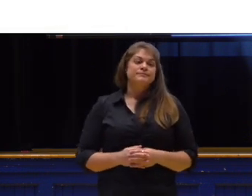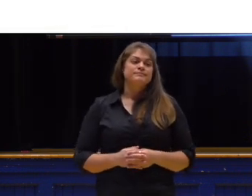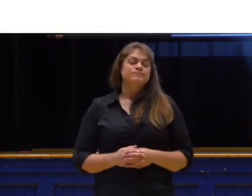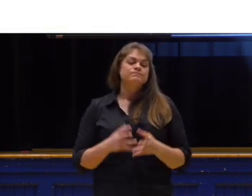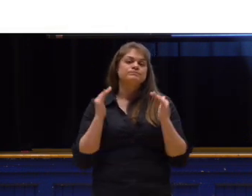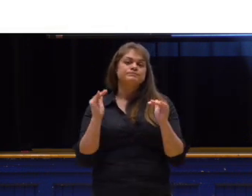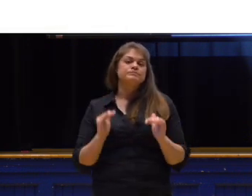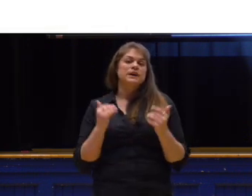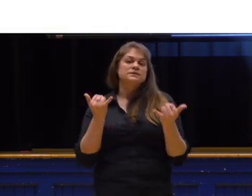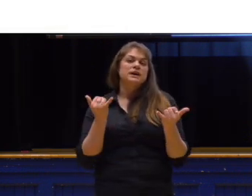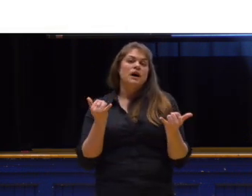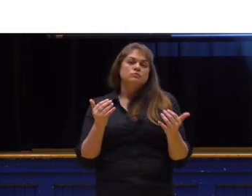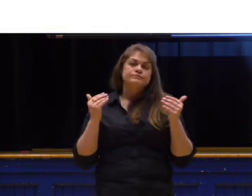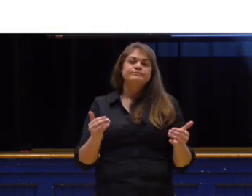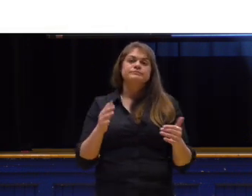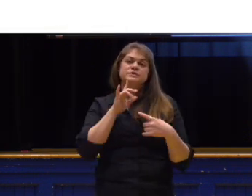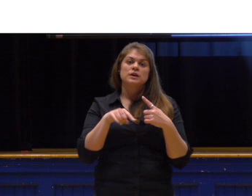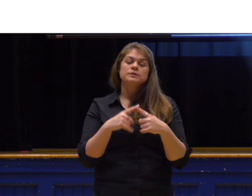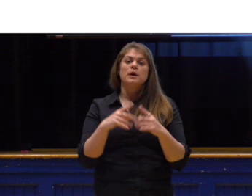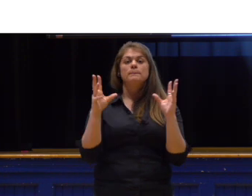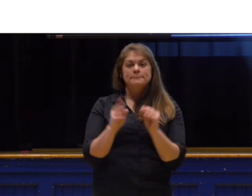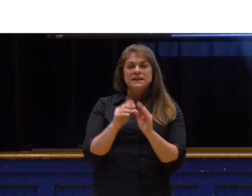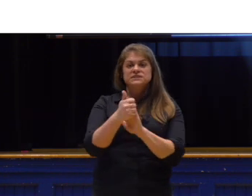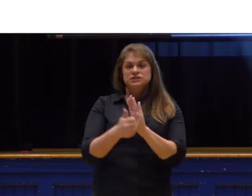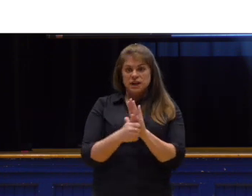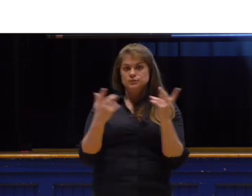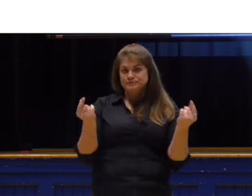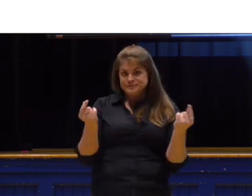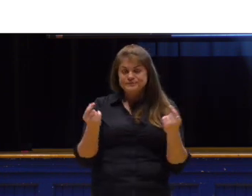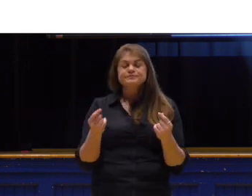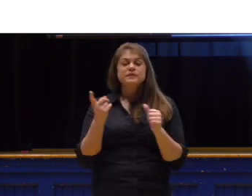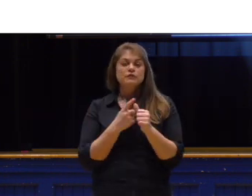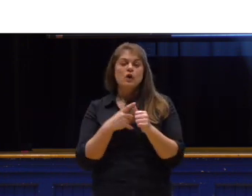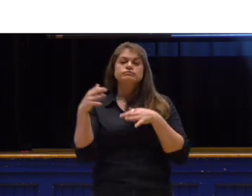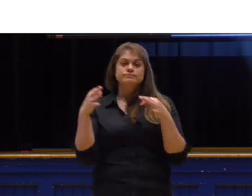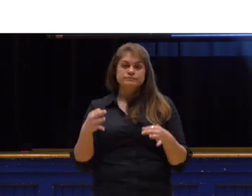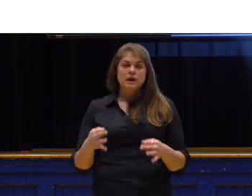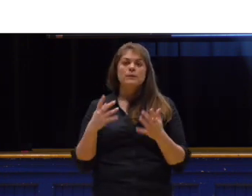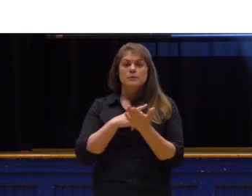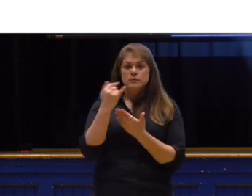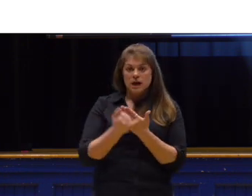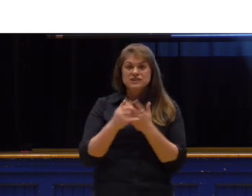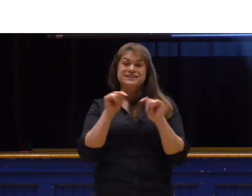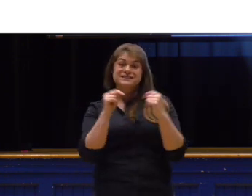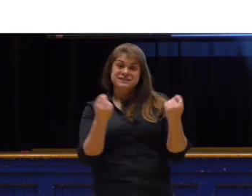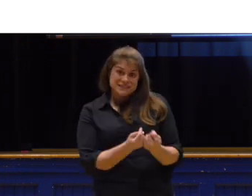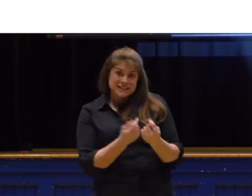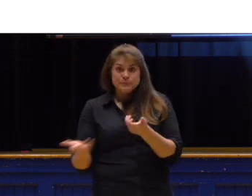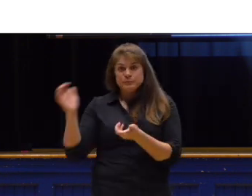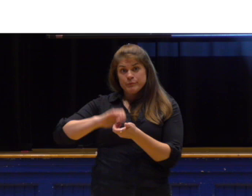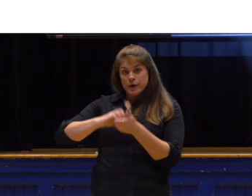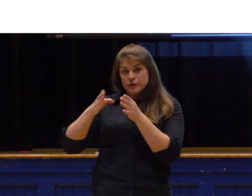So now we will get into the meeting agenda. I will start by giving a brief introduction of the project team and project